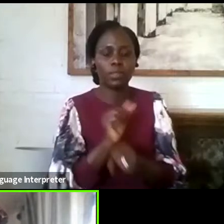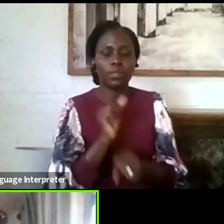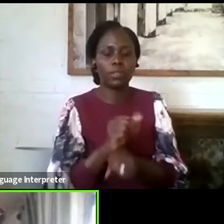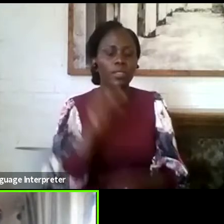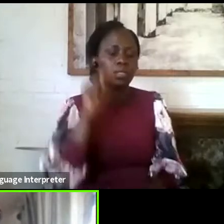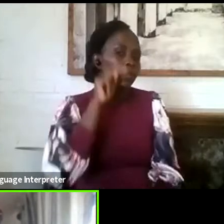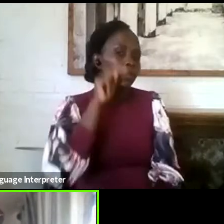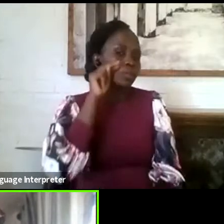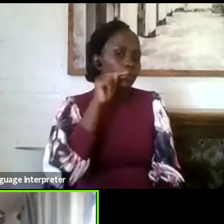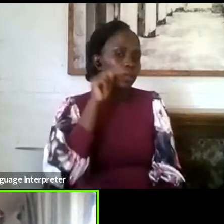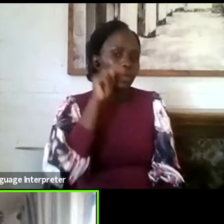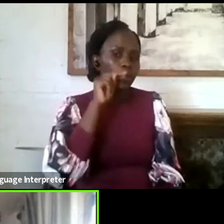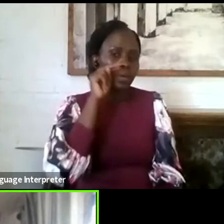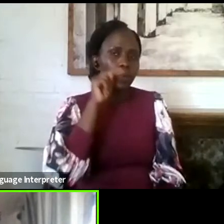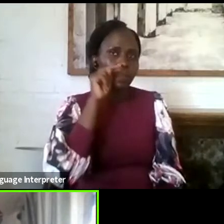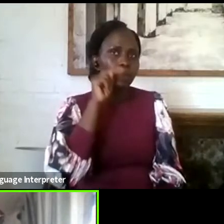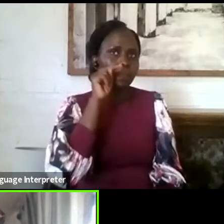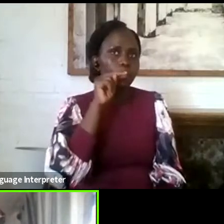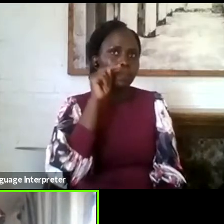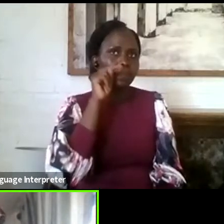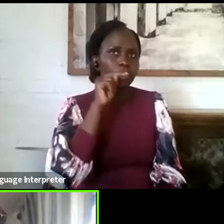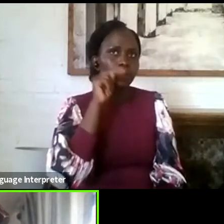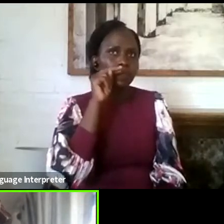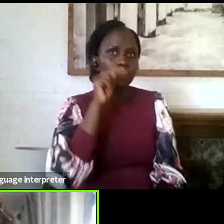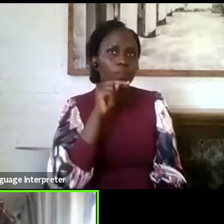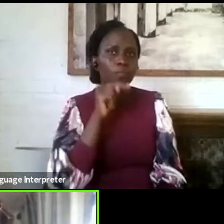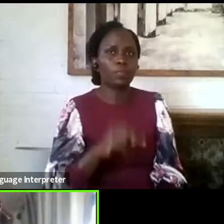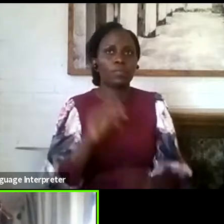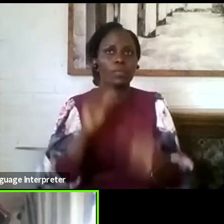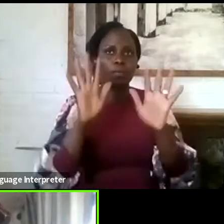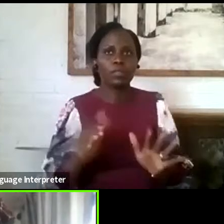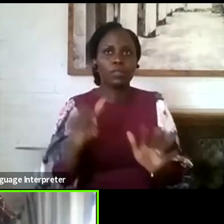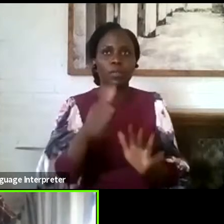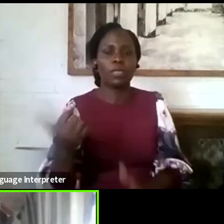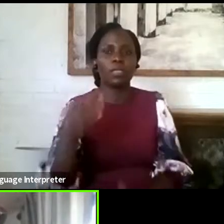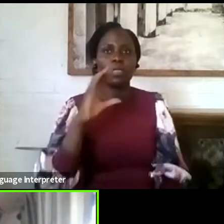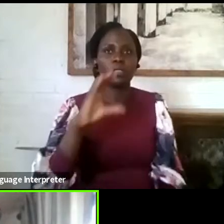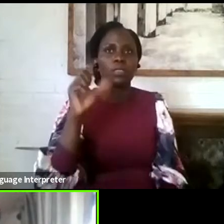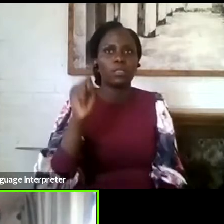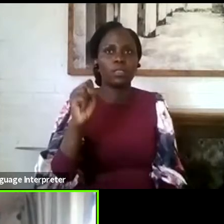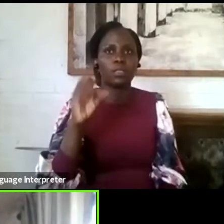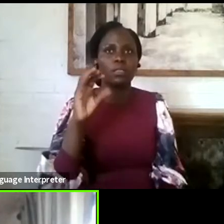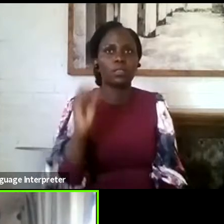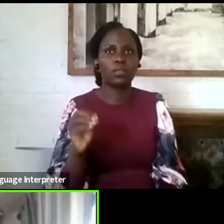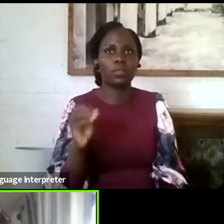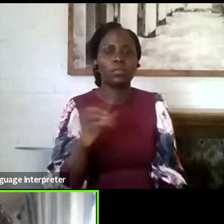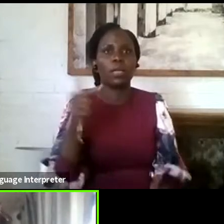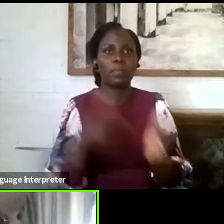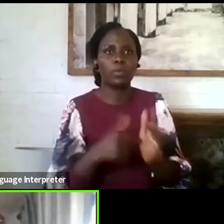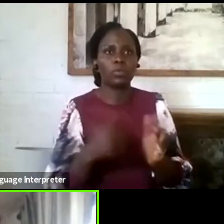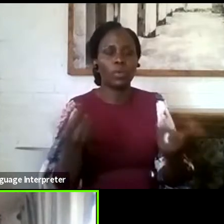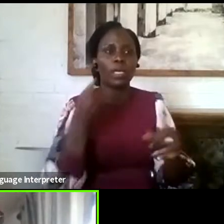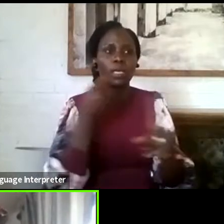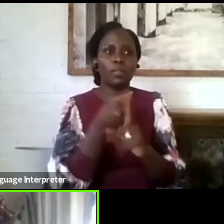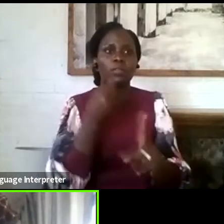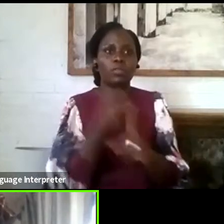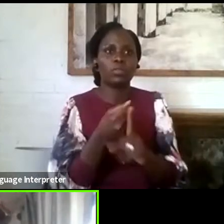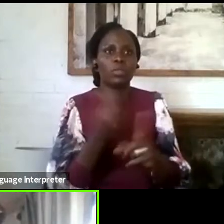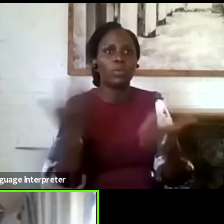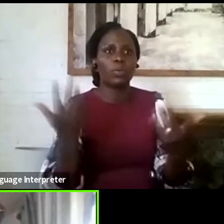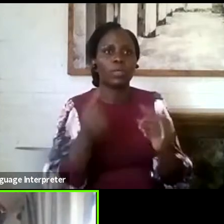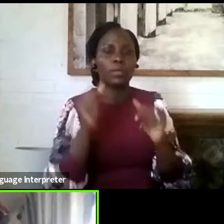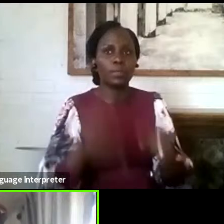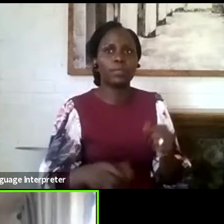be it will be great for other civil societies in this point of advocacy to replicate, was